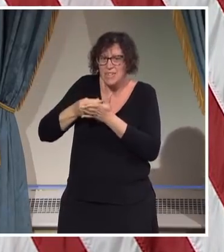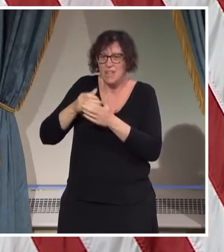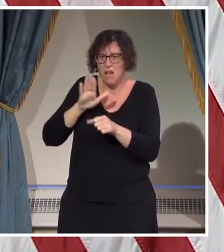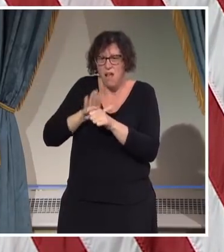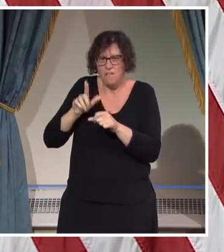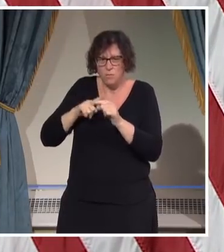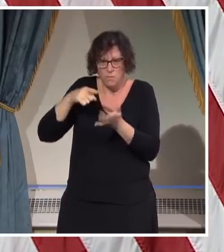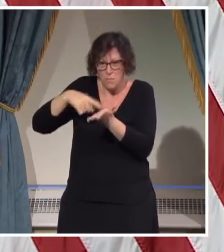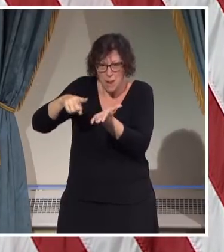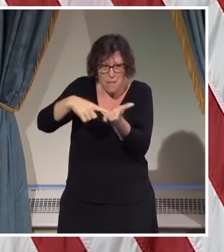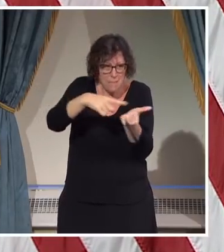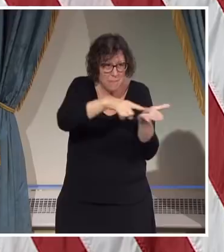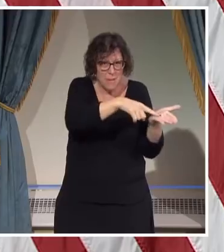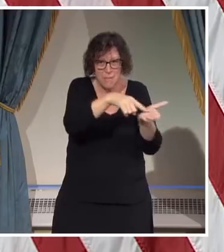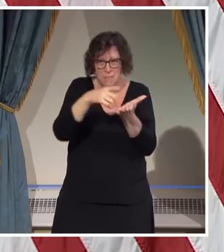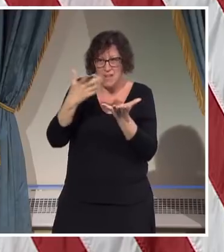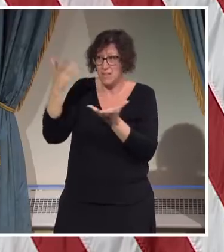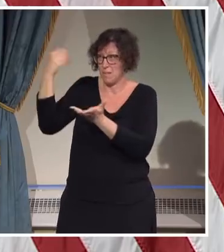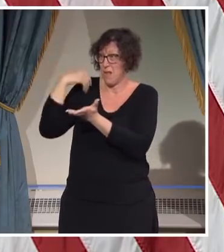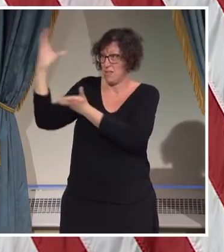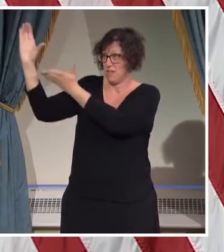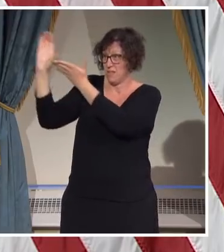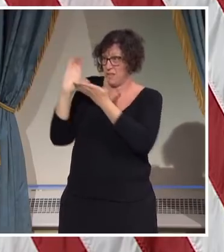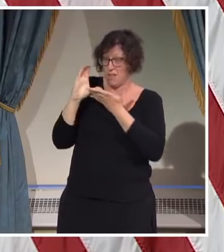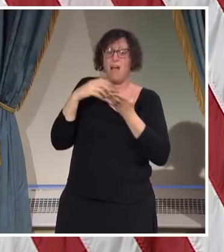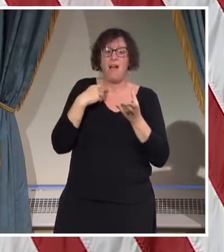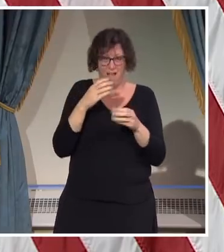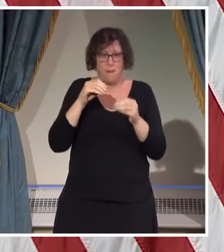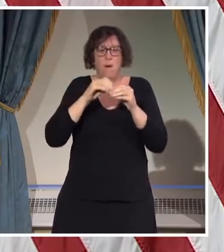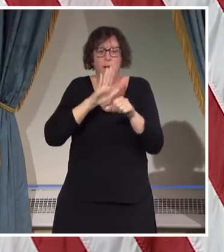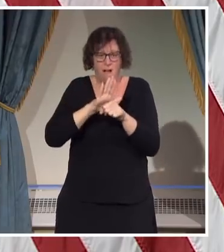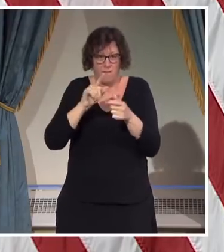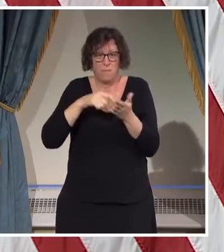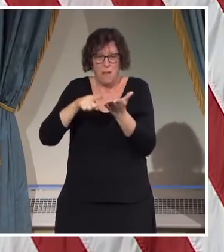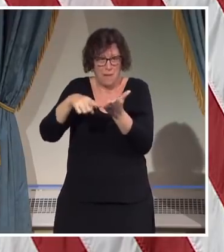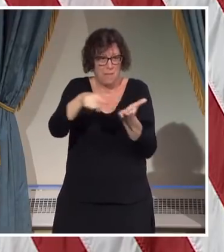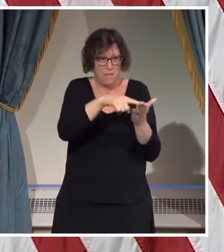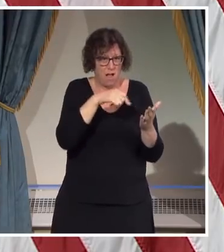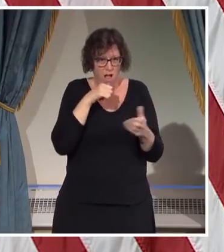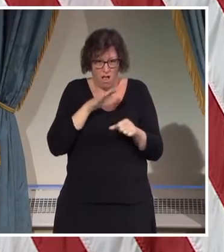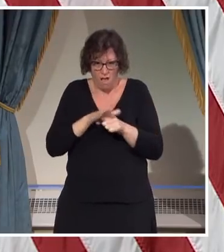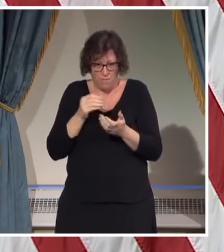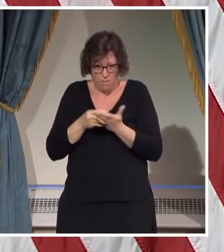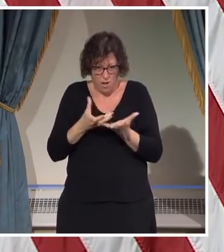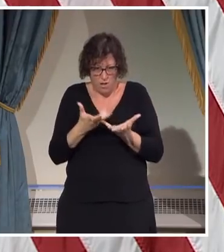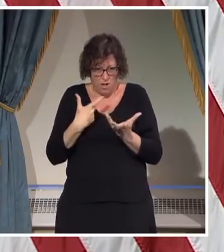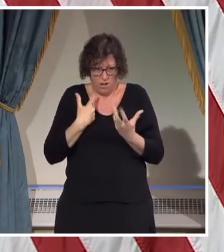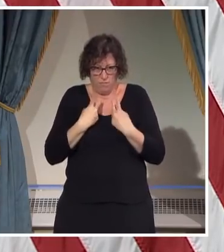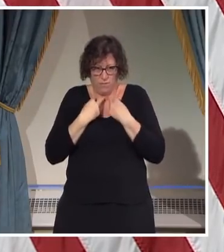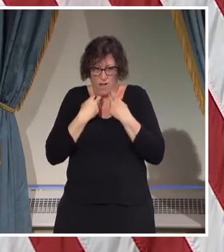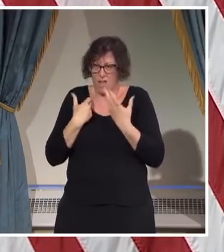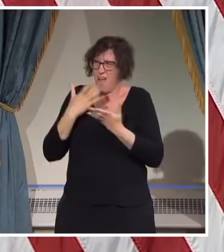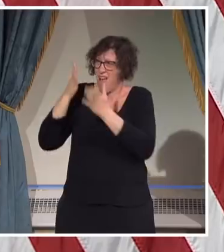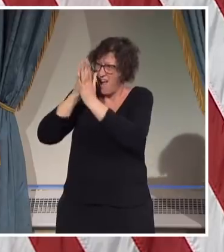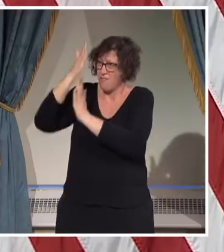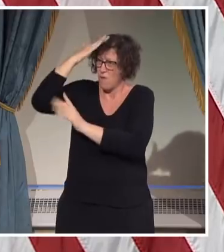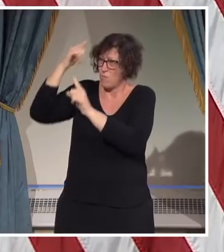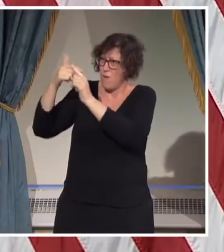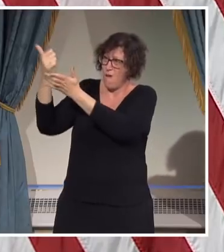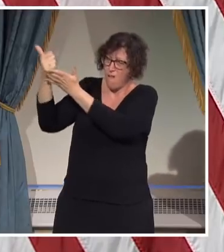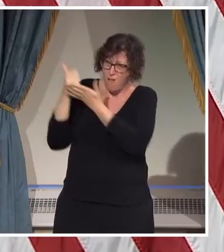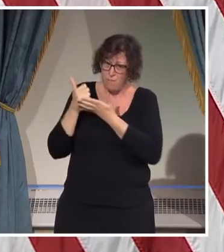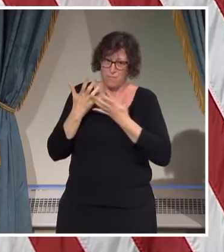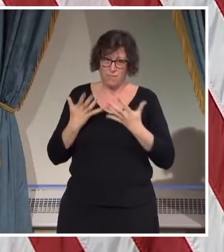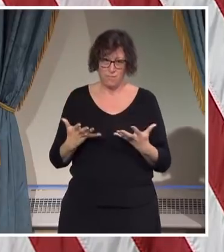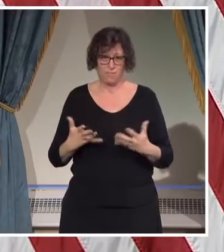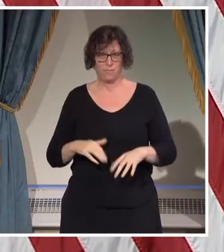where you get to a very dangerous place. And I know the state's in the same boat. We need the resources to not only keep